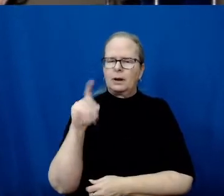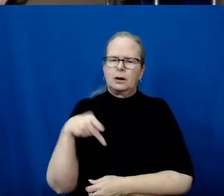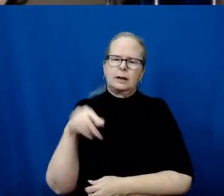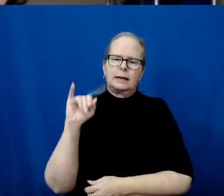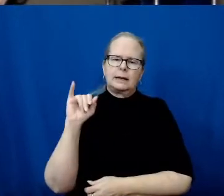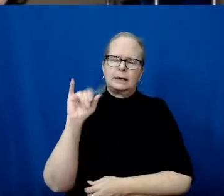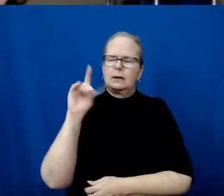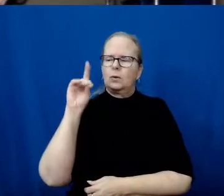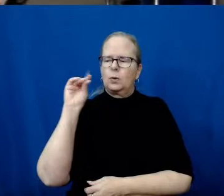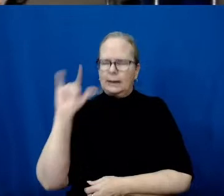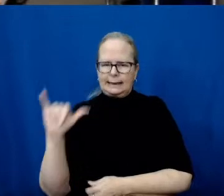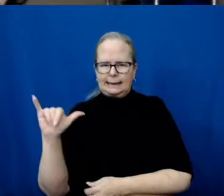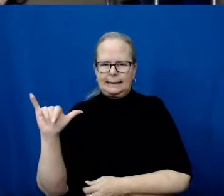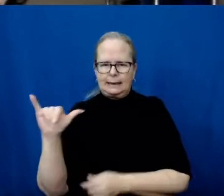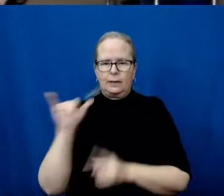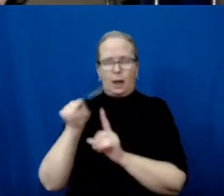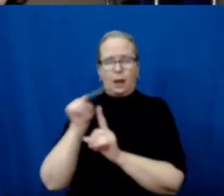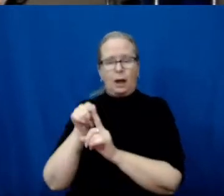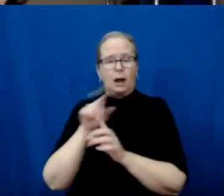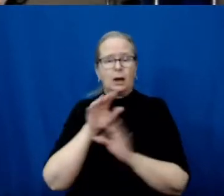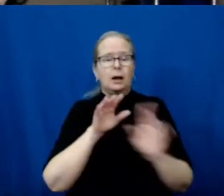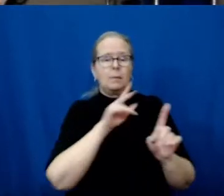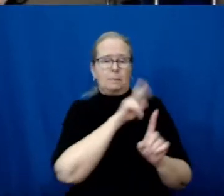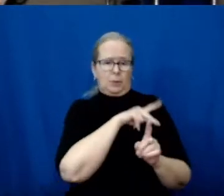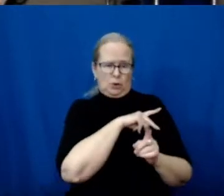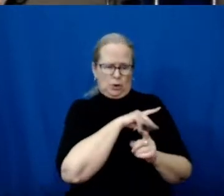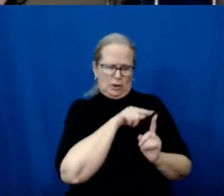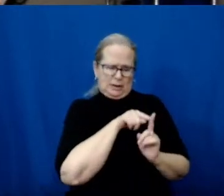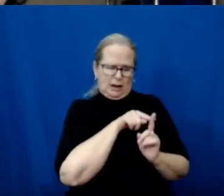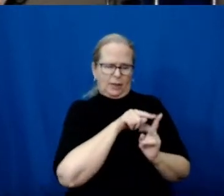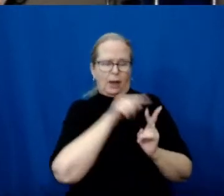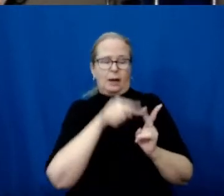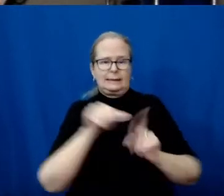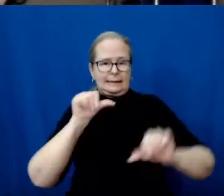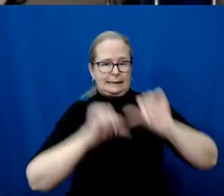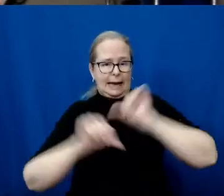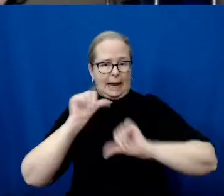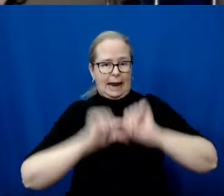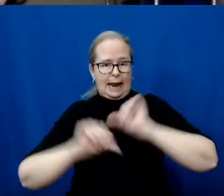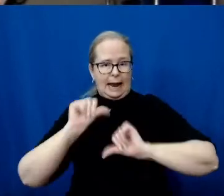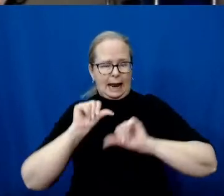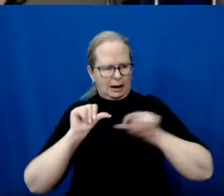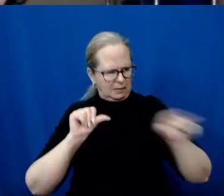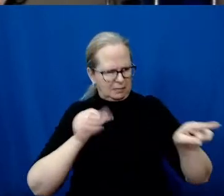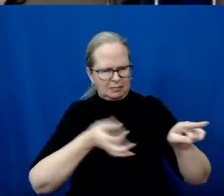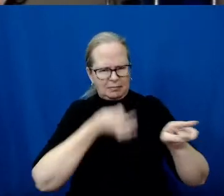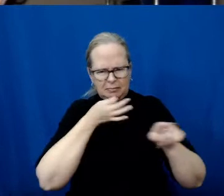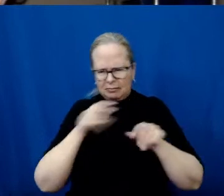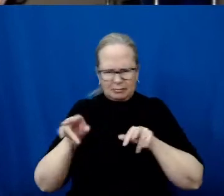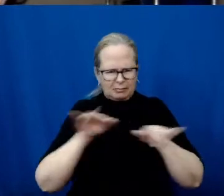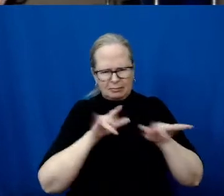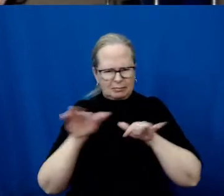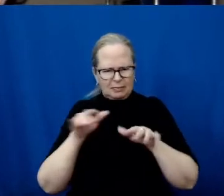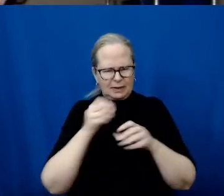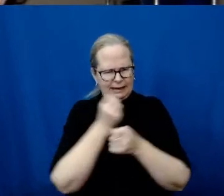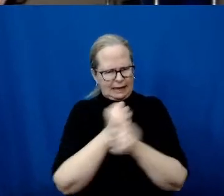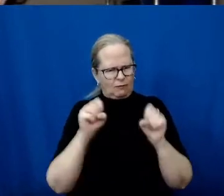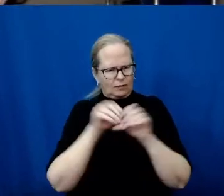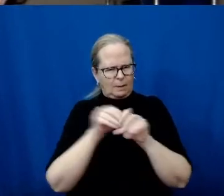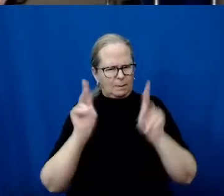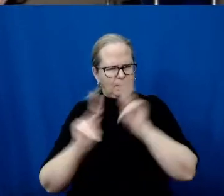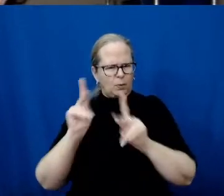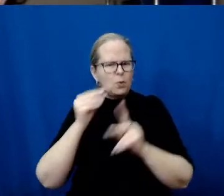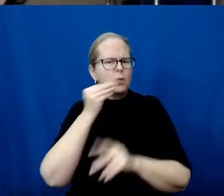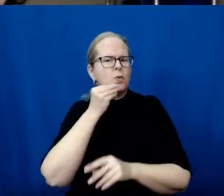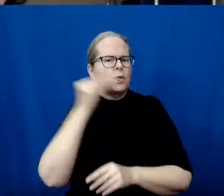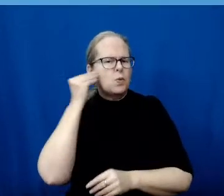two can safely become one in everybody's homes to keep people safe. So I'm going to momentarily